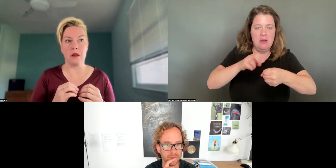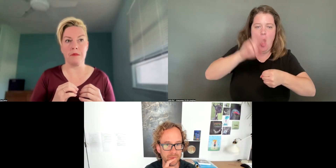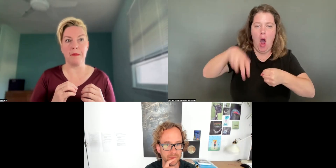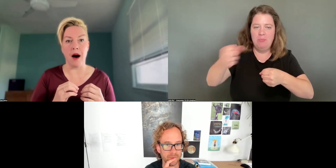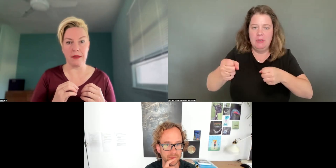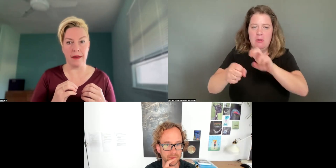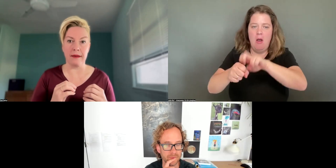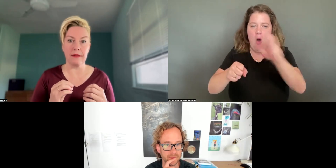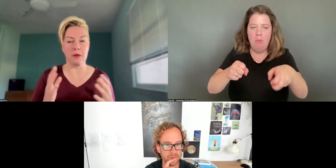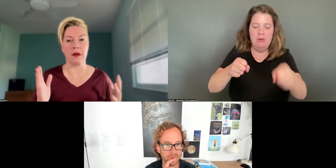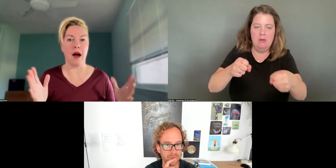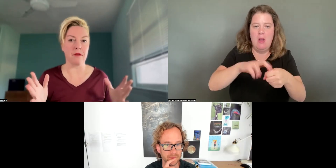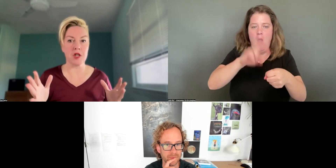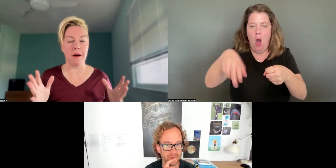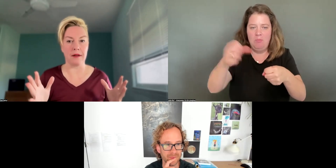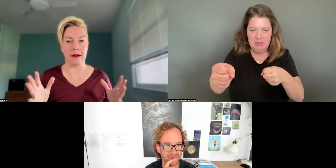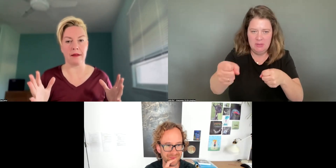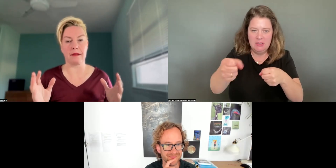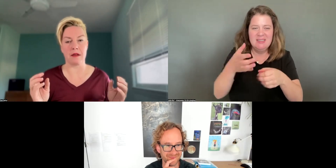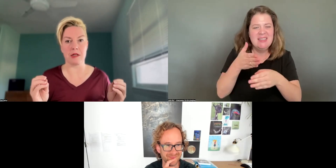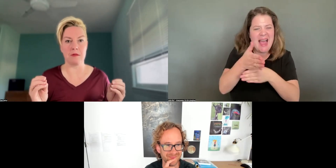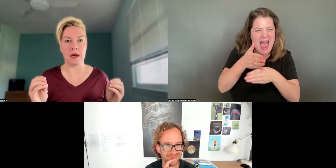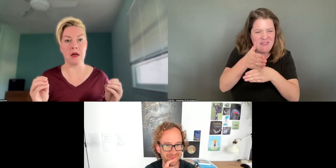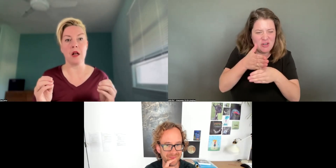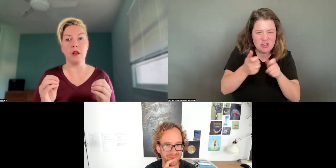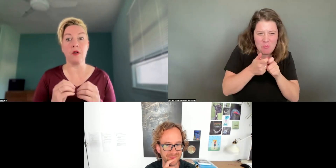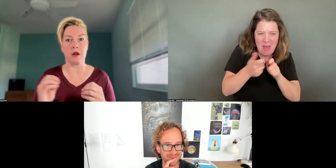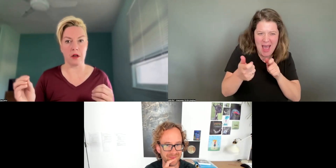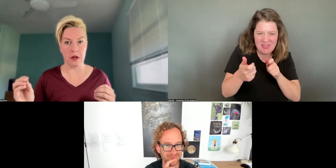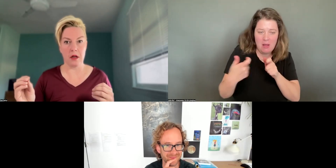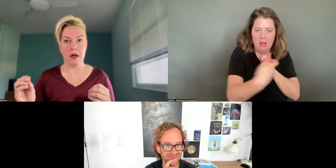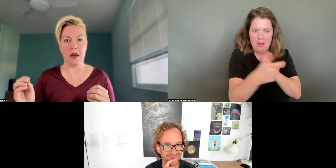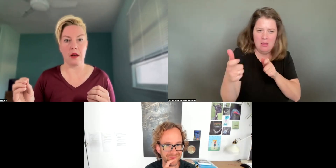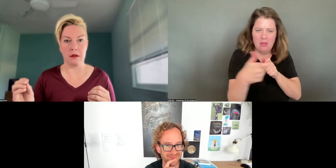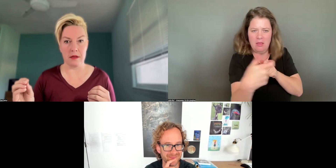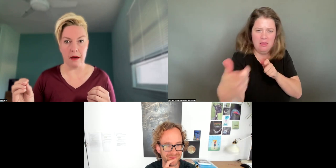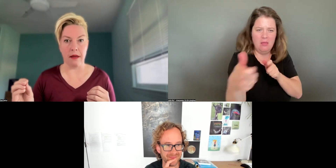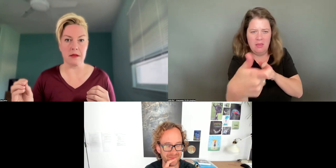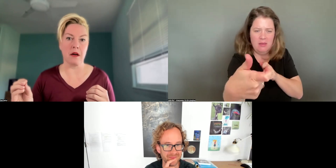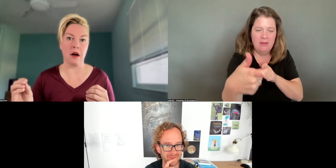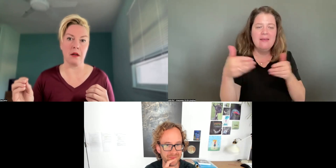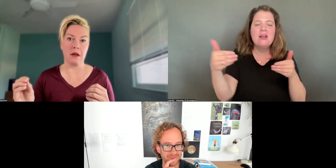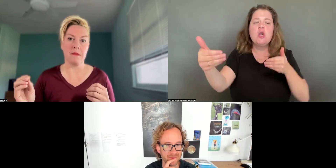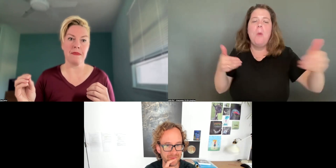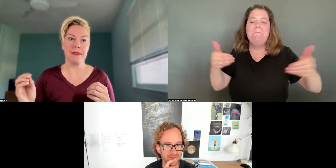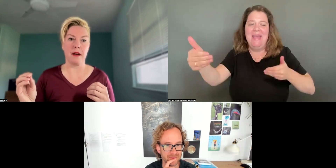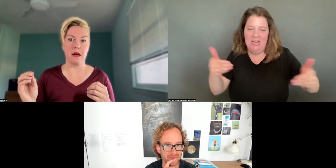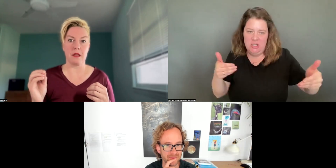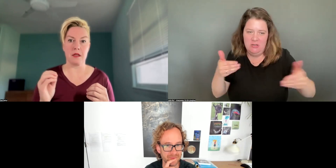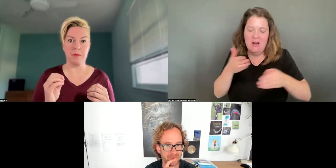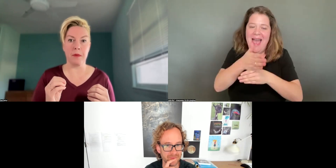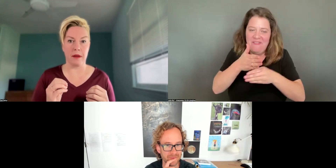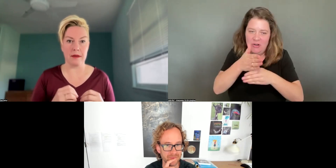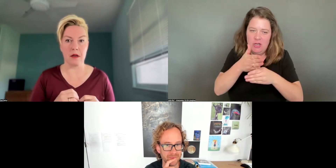So the path length or the average path length tends to be longer in the signed lexicon than